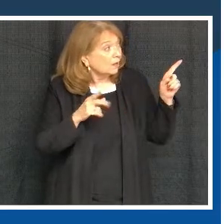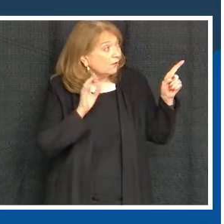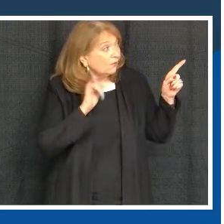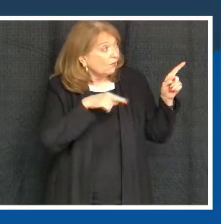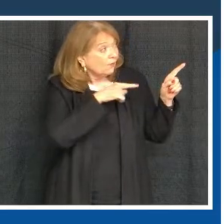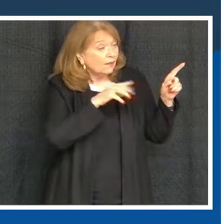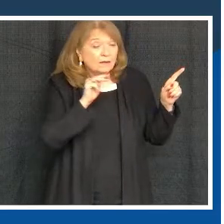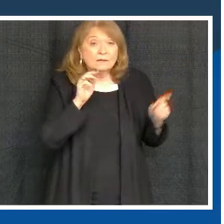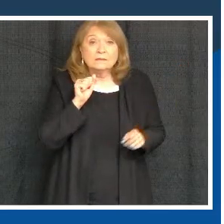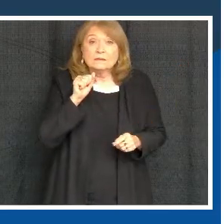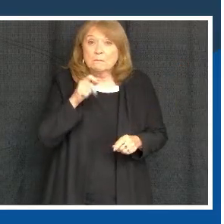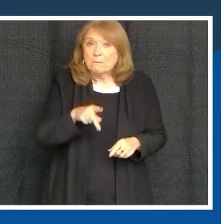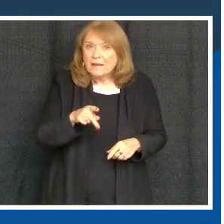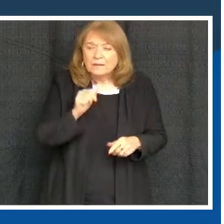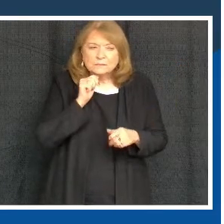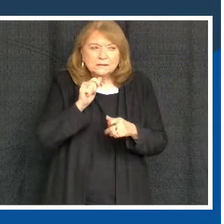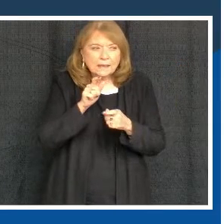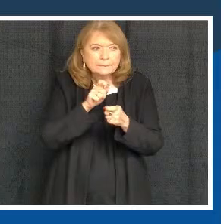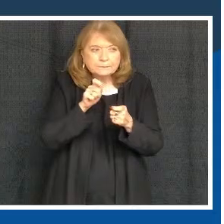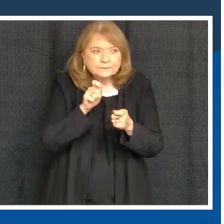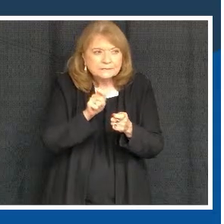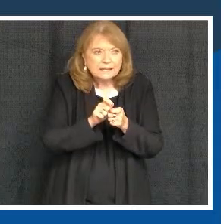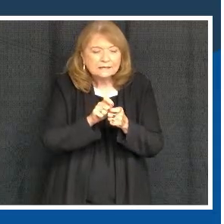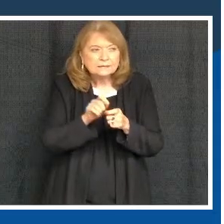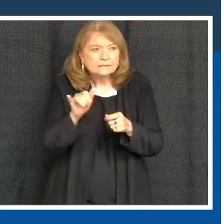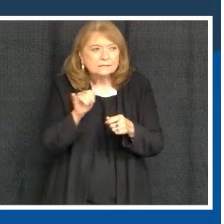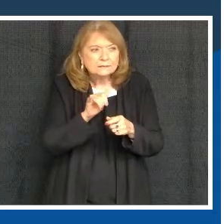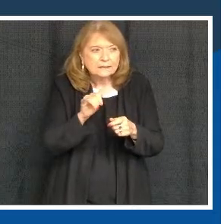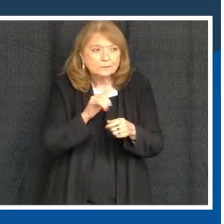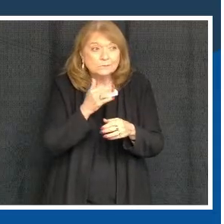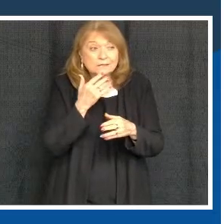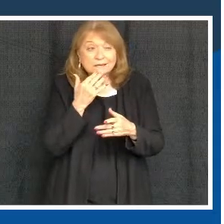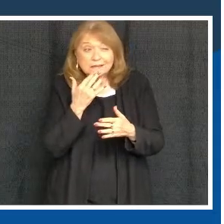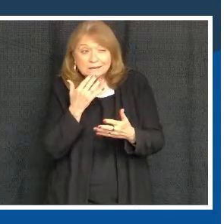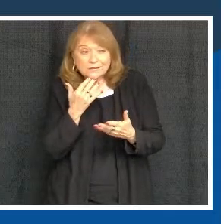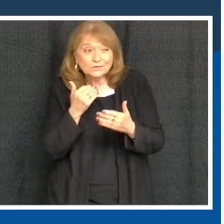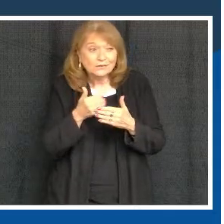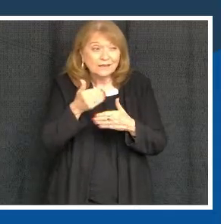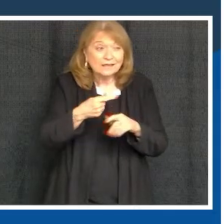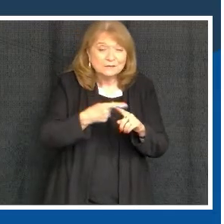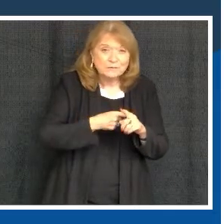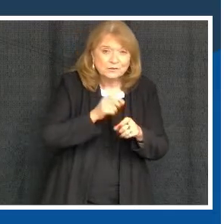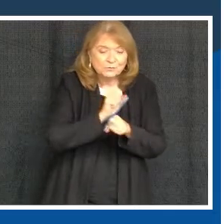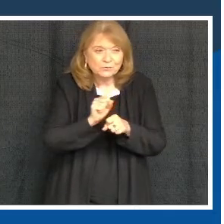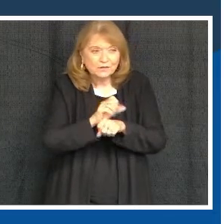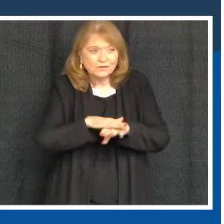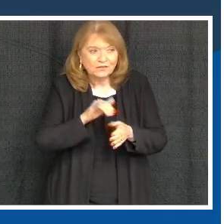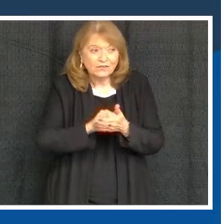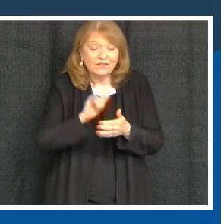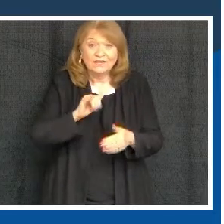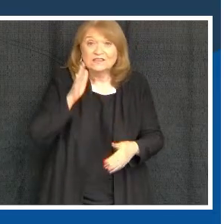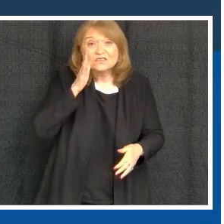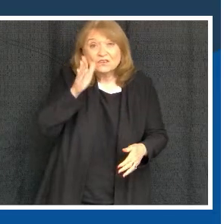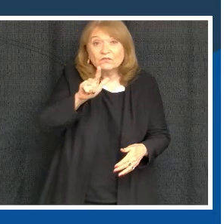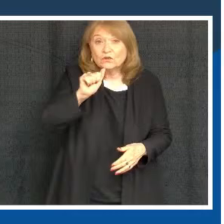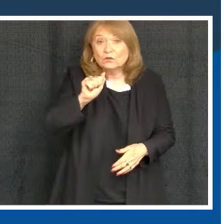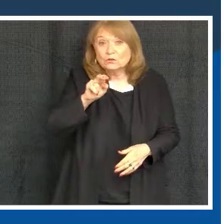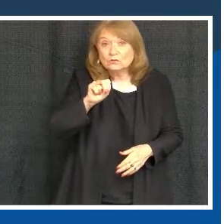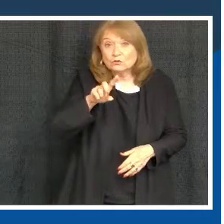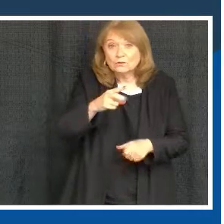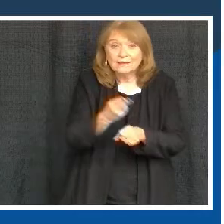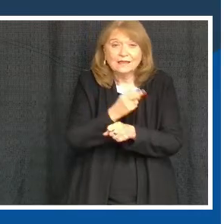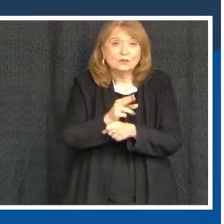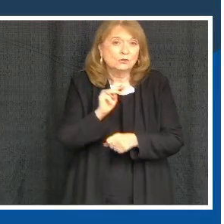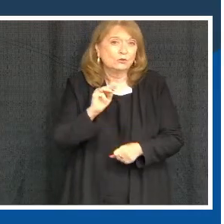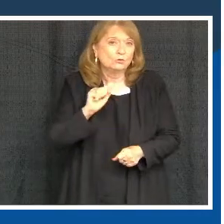map. It's not going to exactly be the same color next month. We're working on the colors. This is the future land use map. This was requested from the